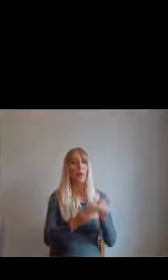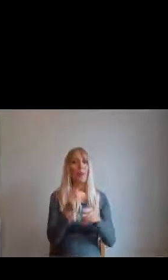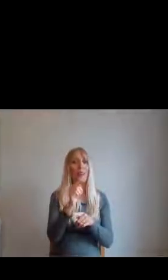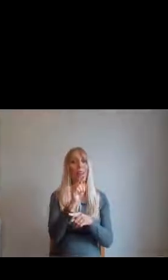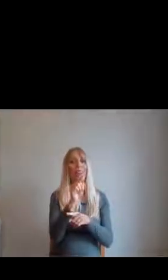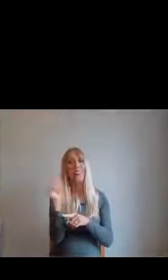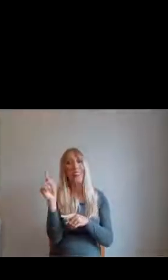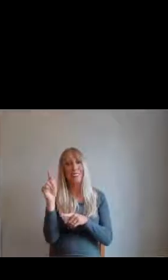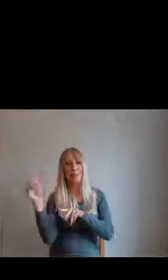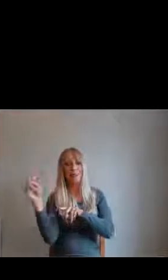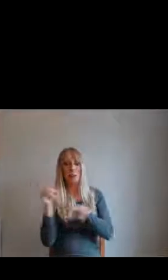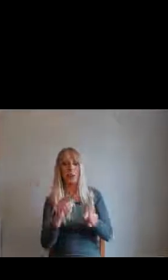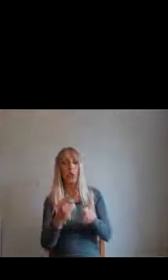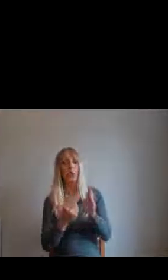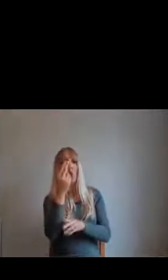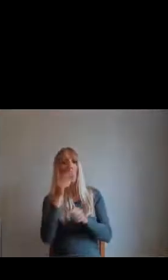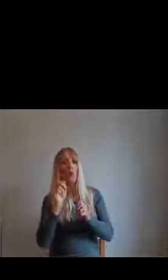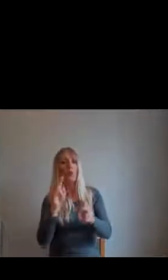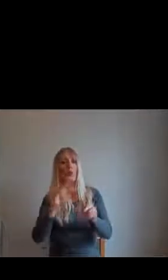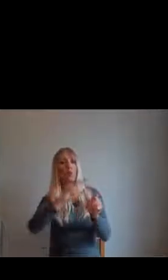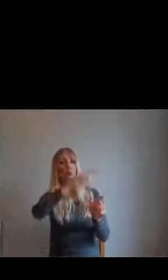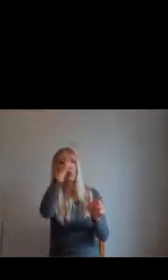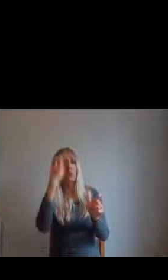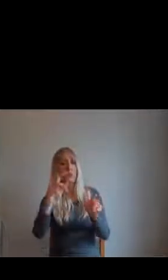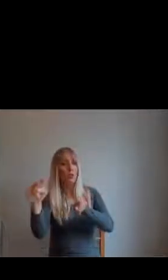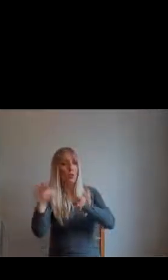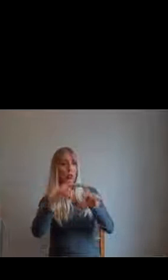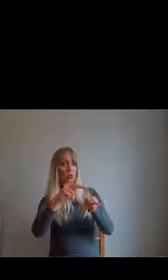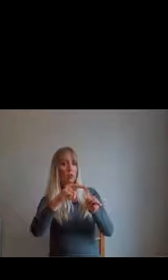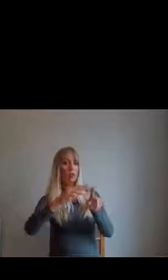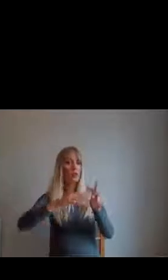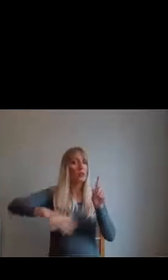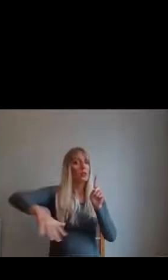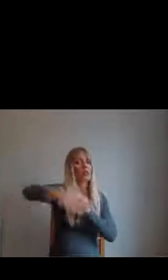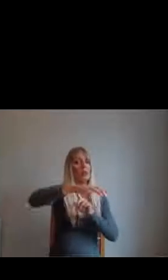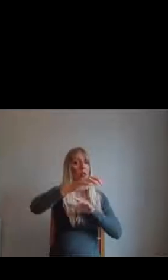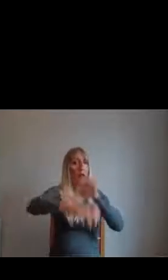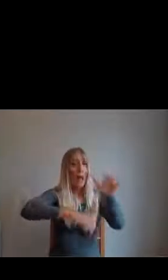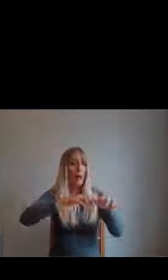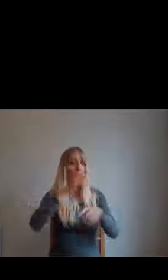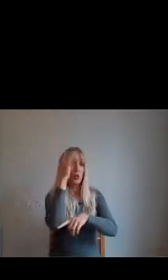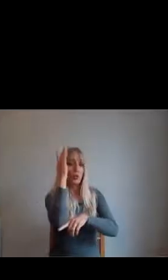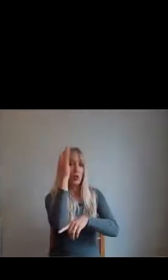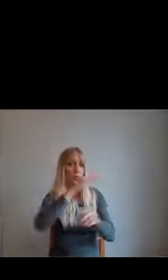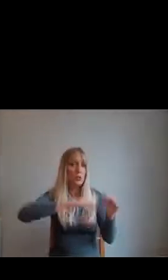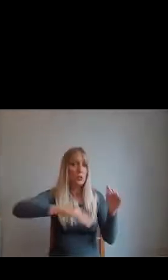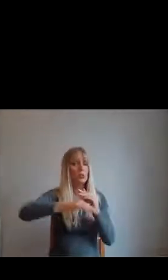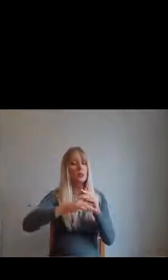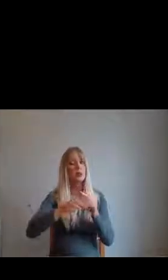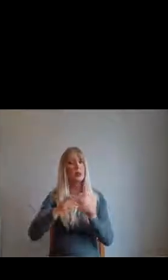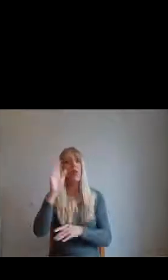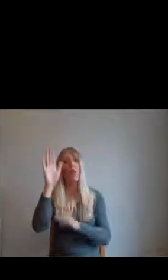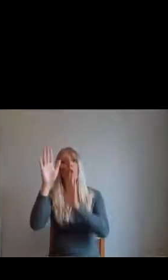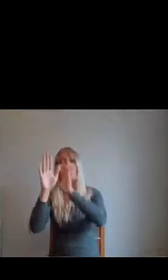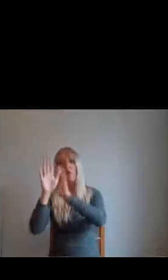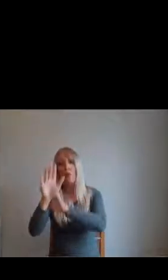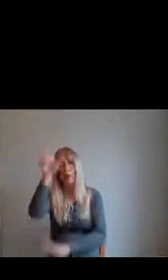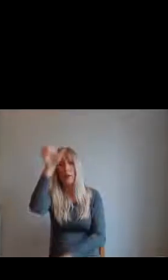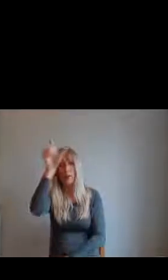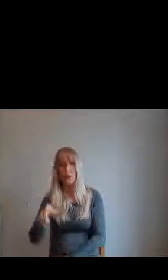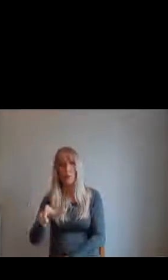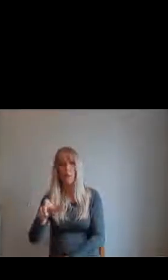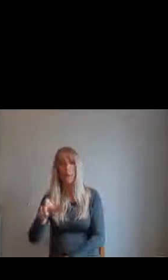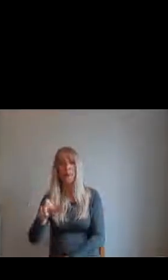of North Road Bridge and the area around the wilderness. On the right, the view is showing the Lower Thames crossing joining the